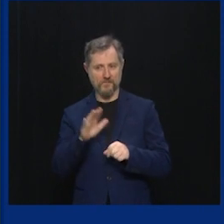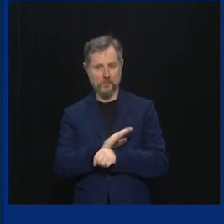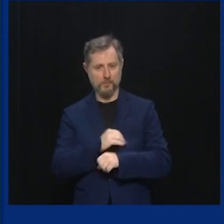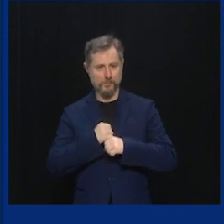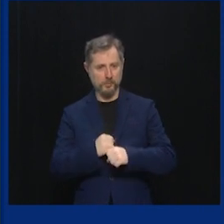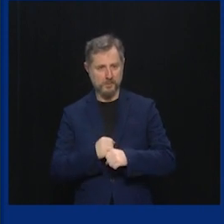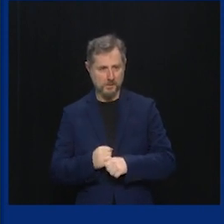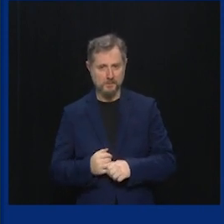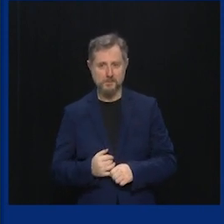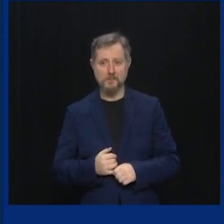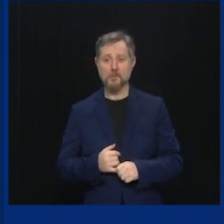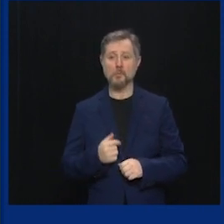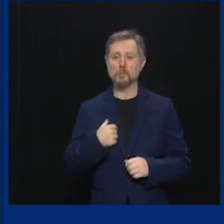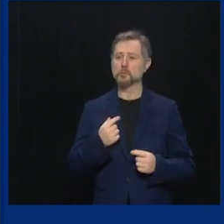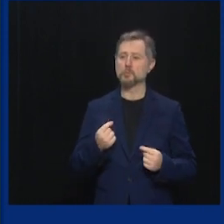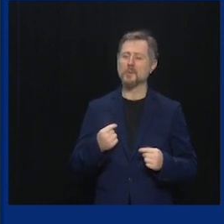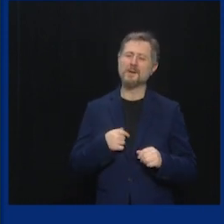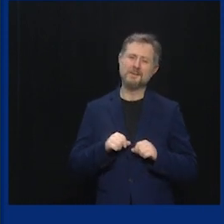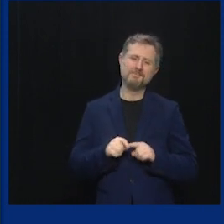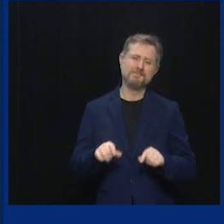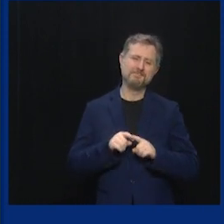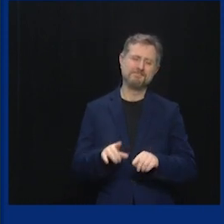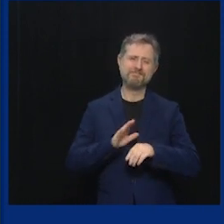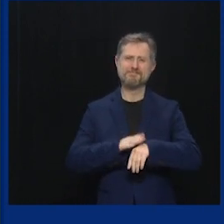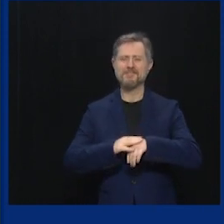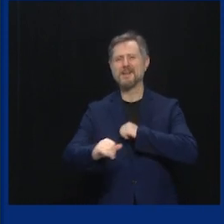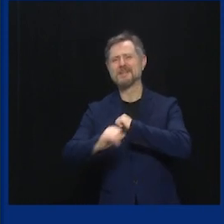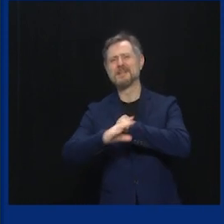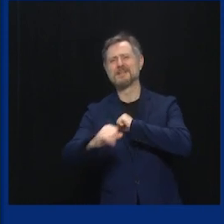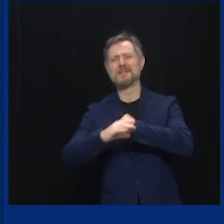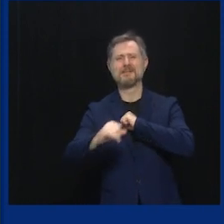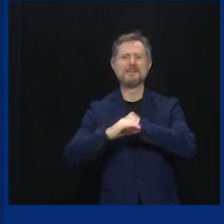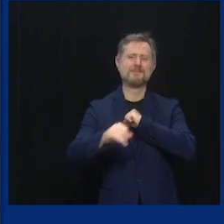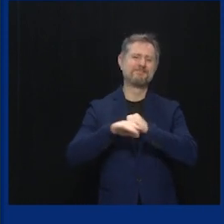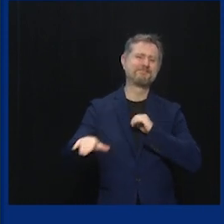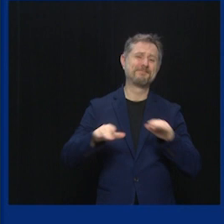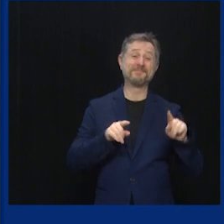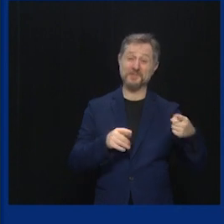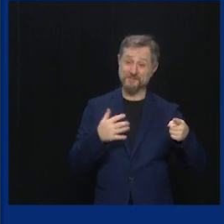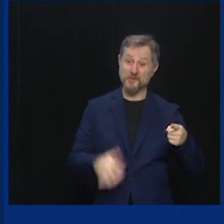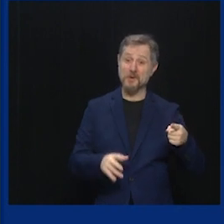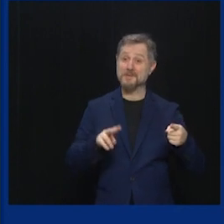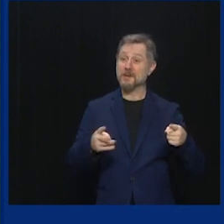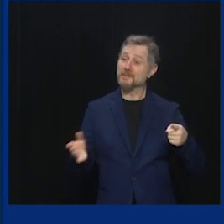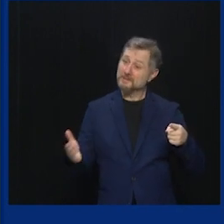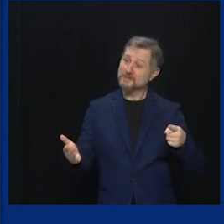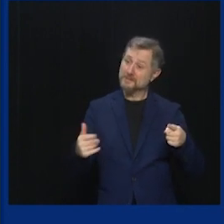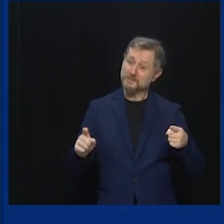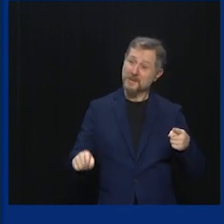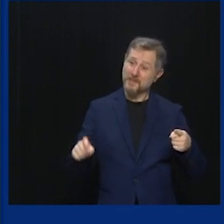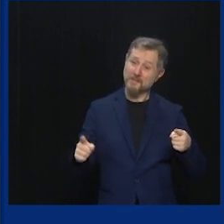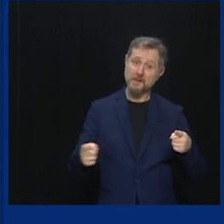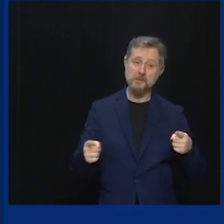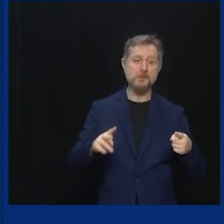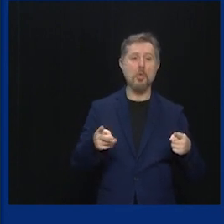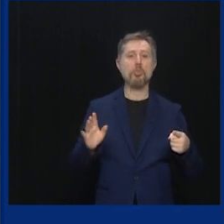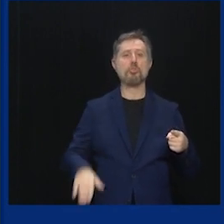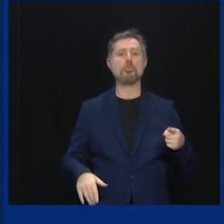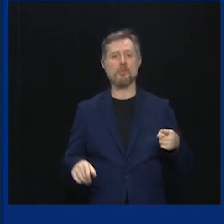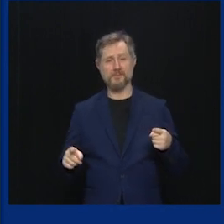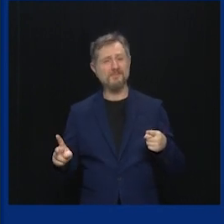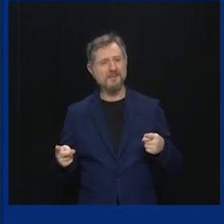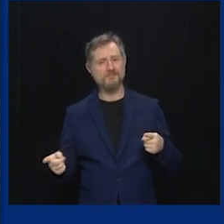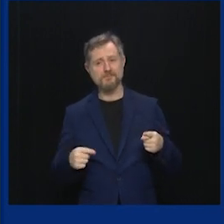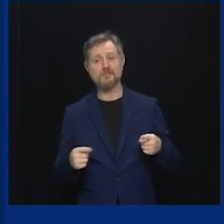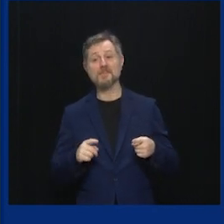text messages. We are aggressively going after everybody saying, come on now, I'm not sure when you got that or what you're waiting for, but get the second dose and then plan